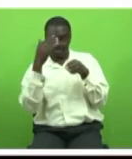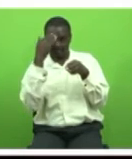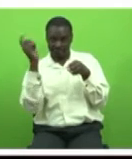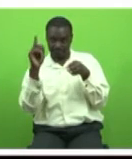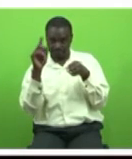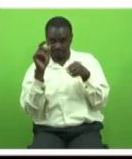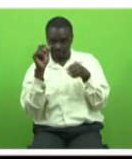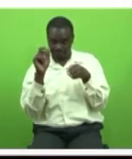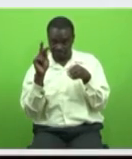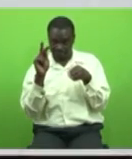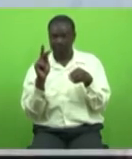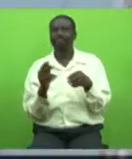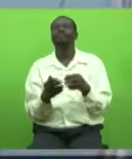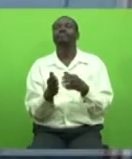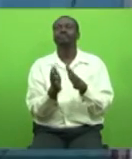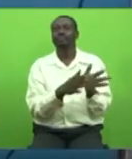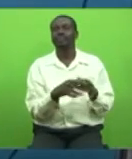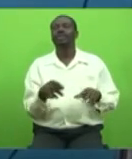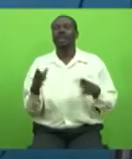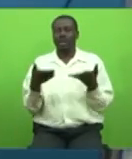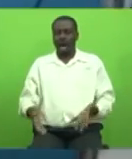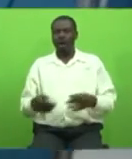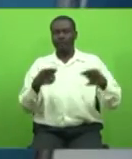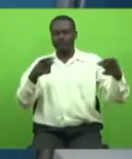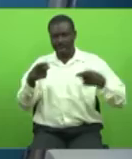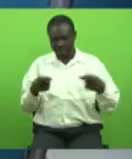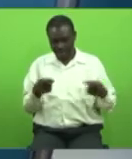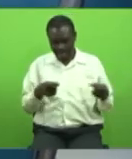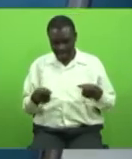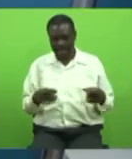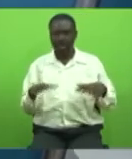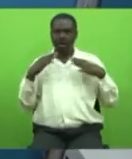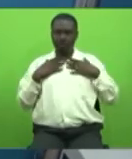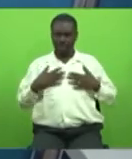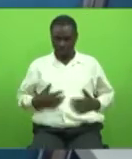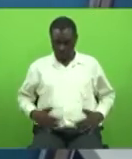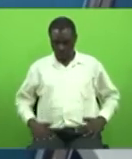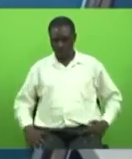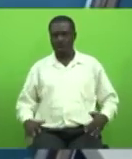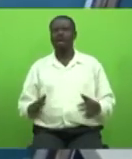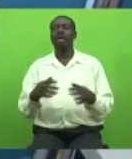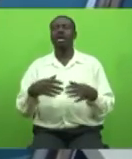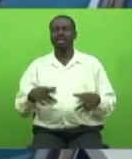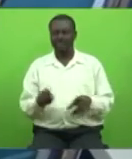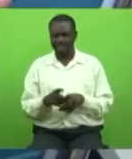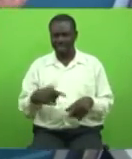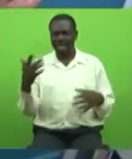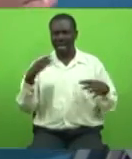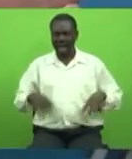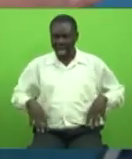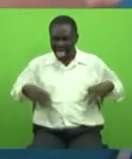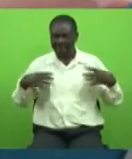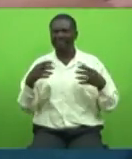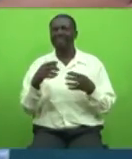injuries. Management of any life-threatening injuries takes precedence over all other aspects